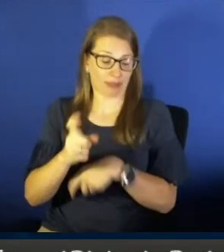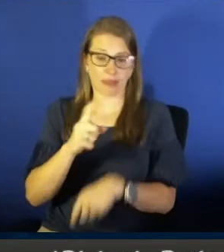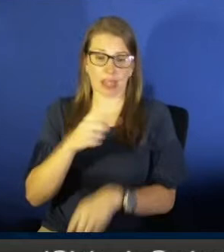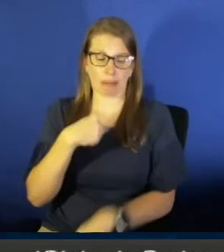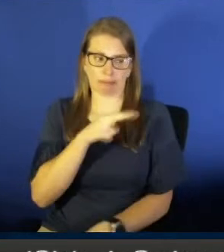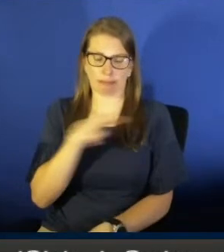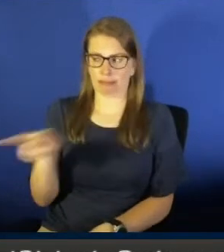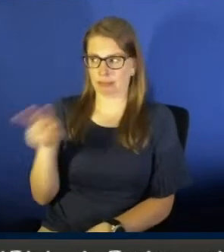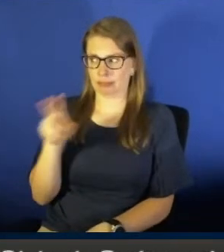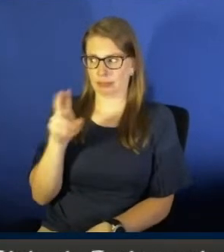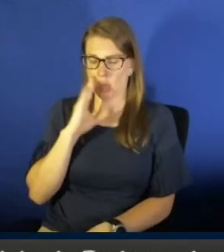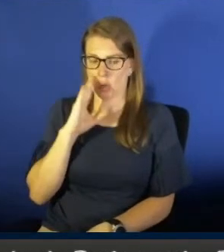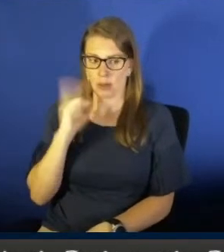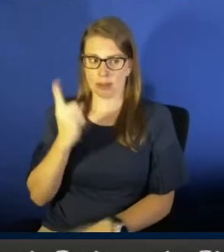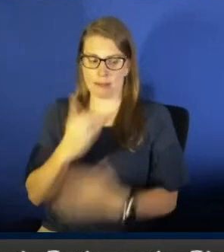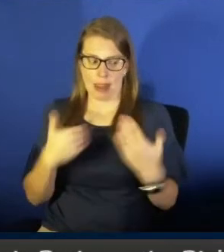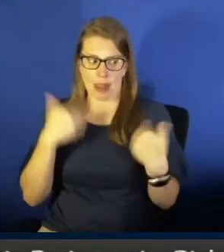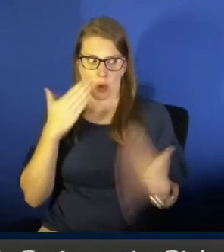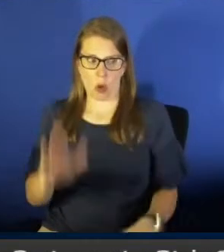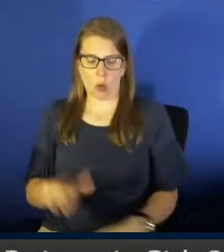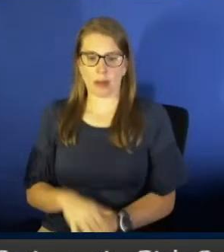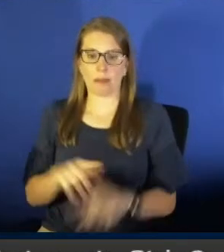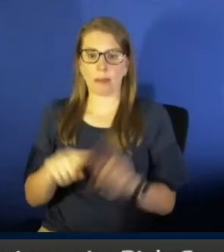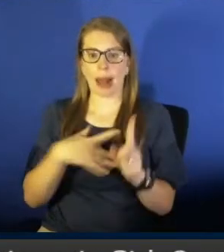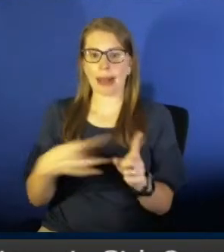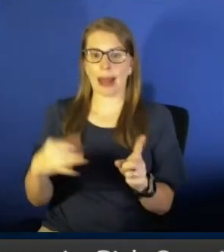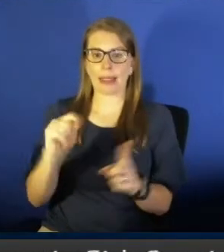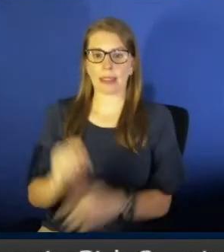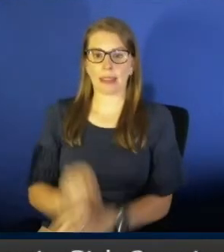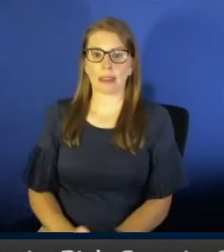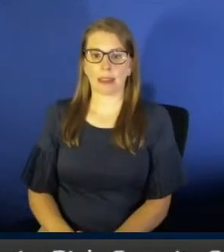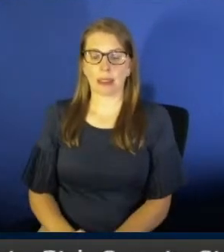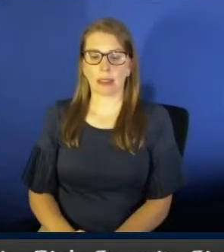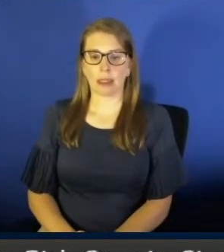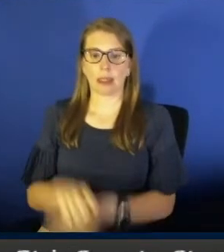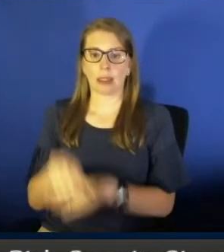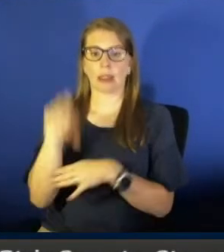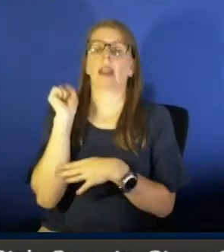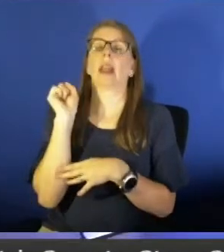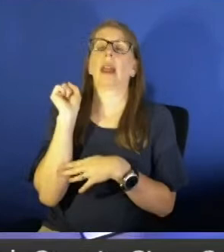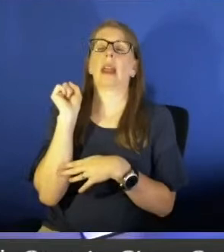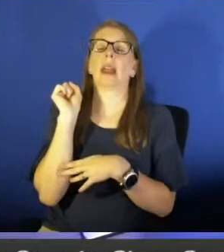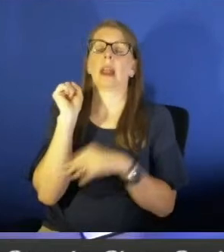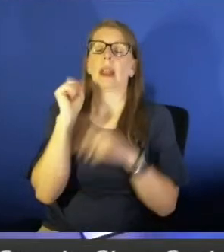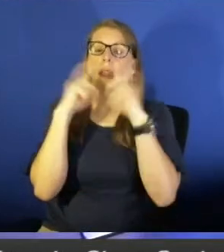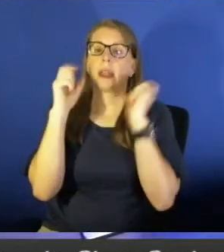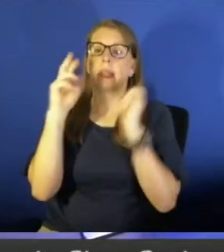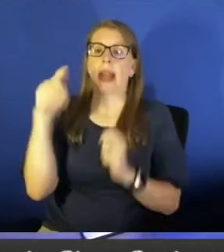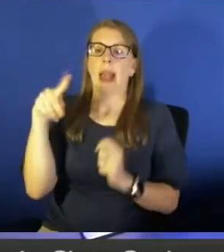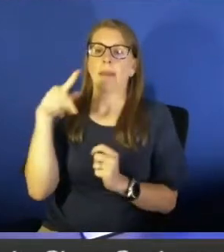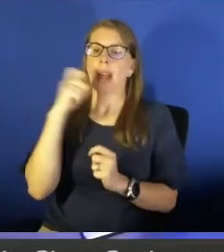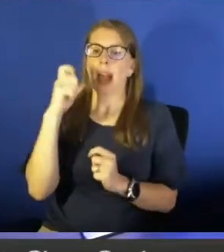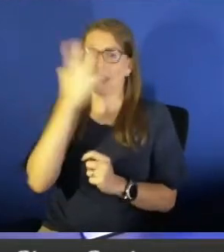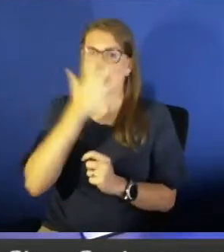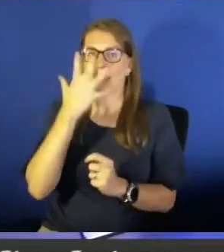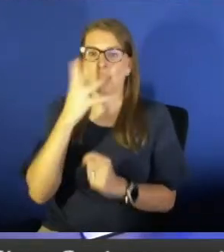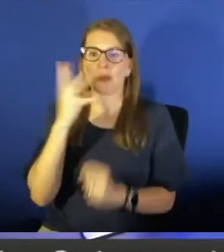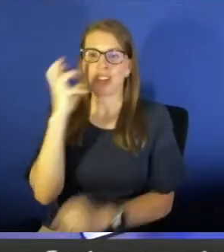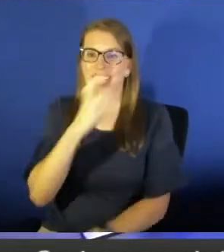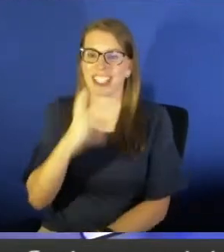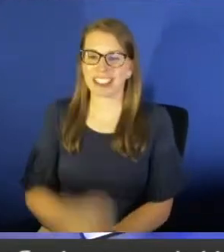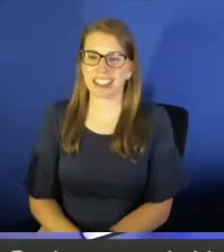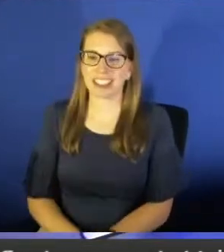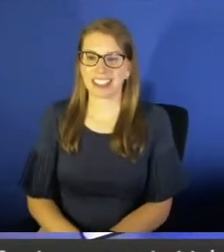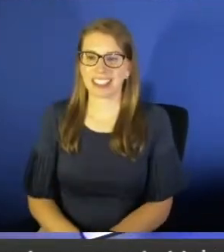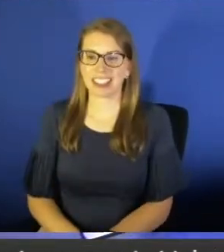I don't know? But I like it because I can lay back and take a nap and I don't look weird. So it was your mouth is open with the drool